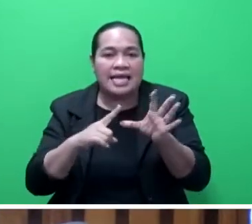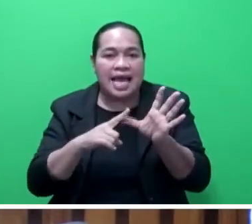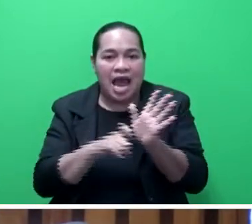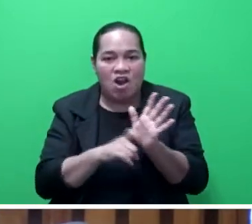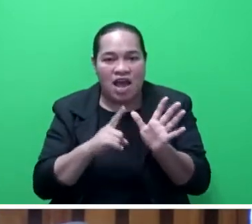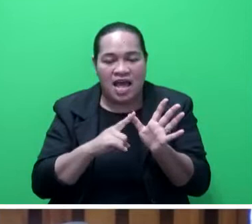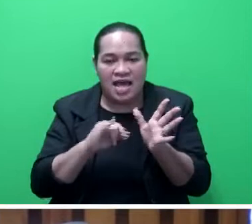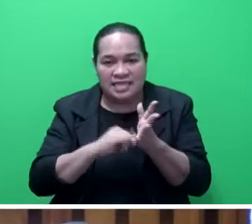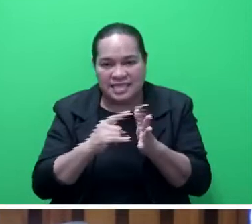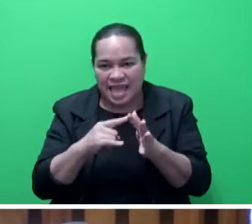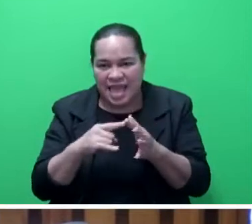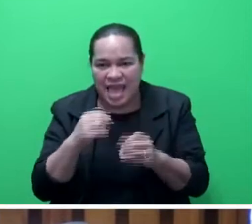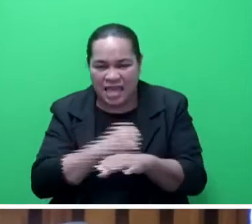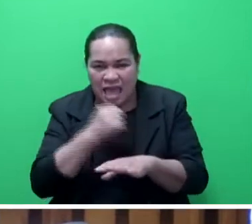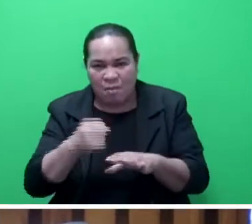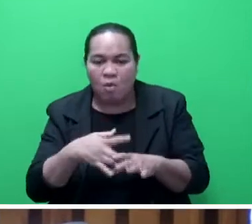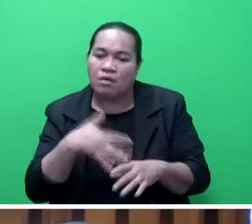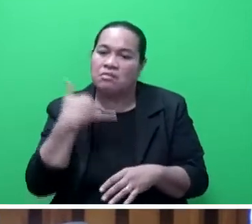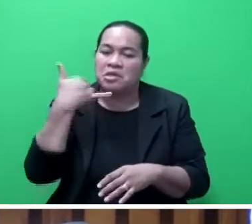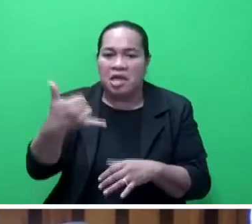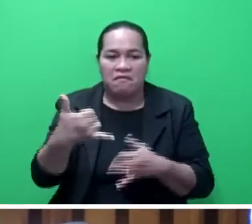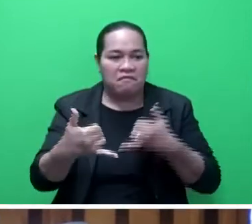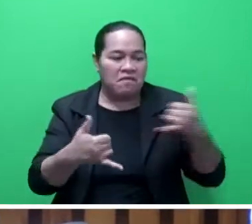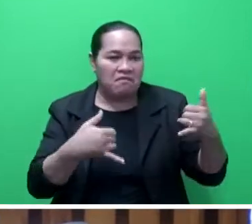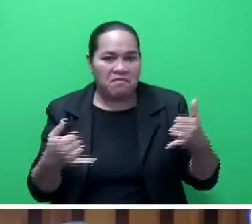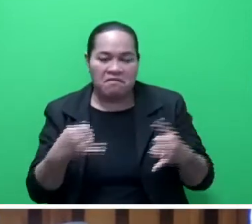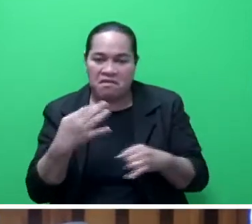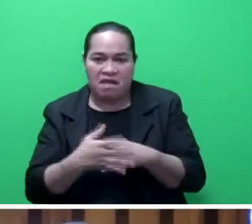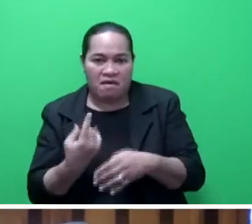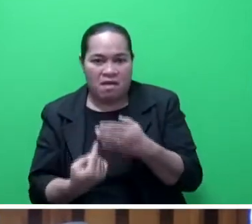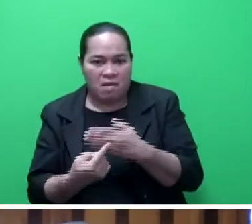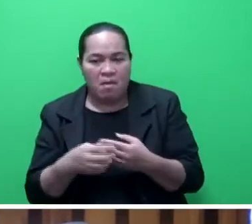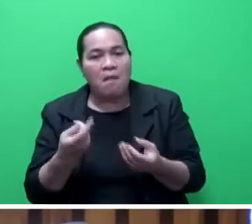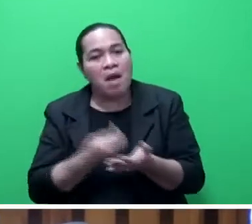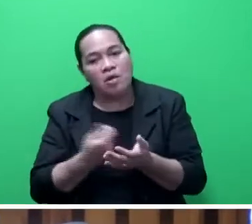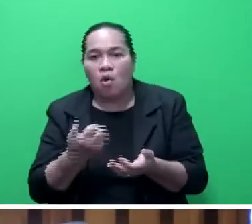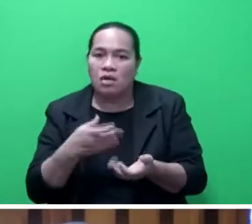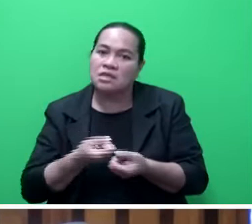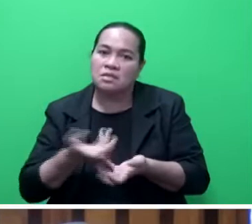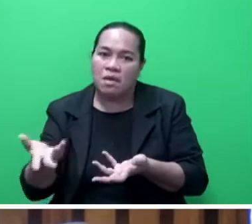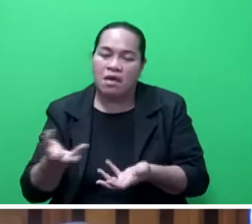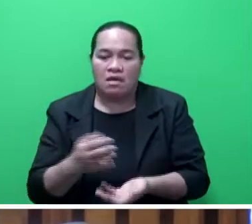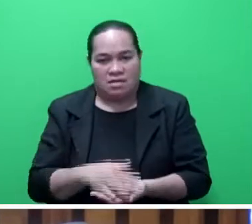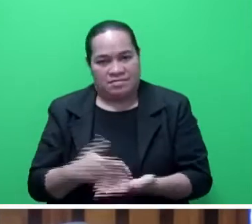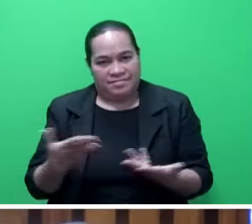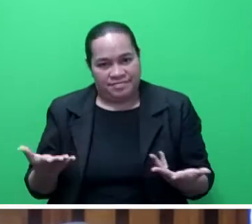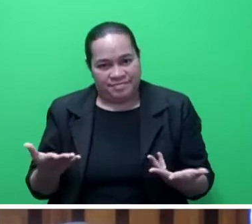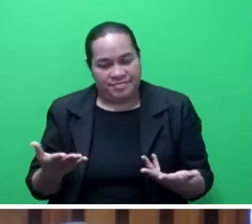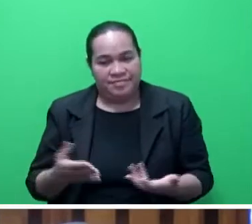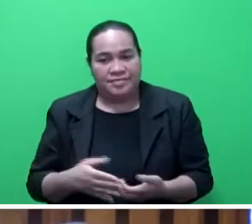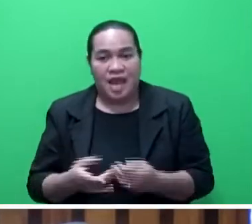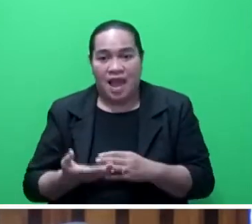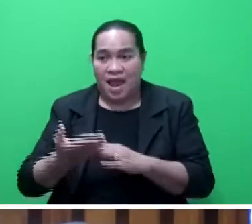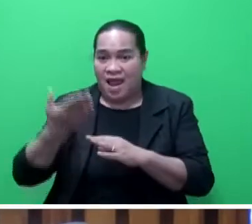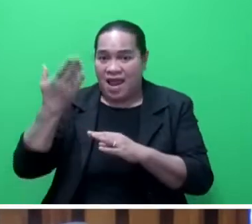Much of it was in fact left idle and did not take place, but the money was actually spent. Mr. Speaker, sir, the last time the sugar price